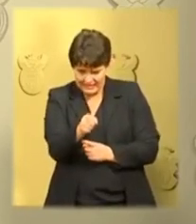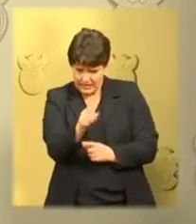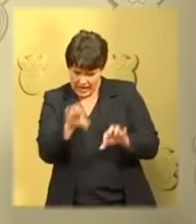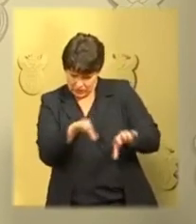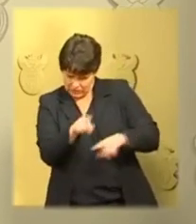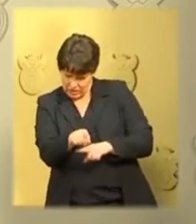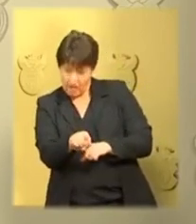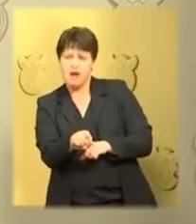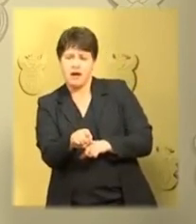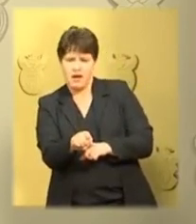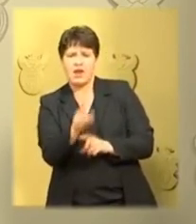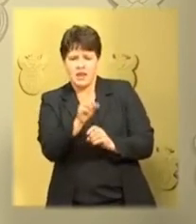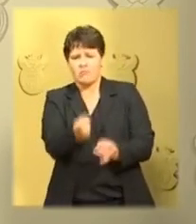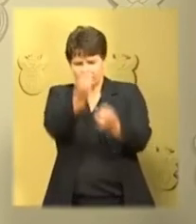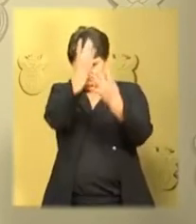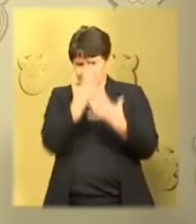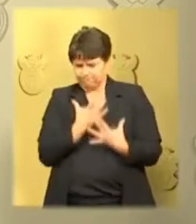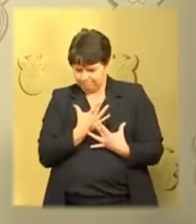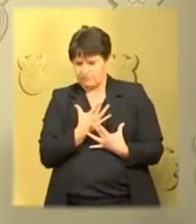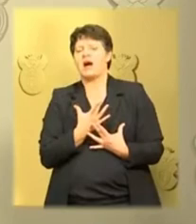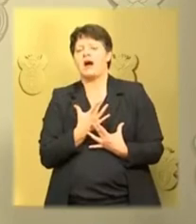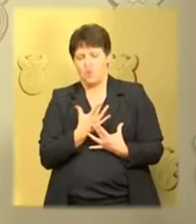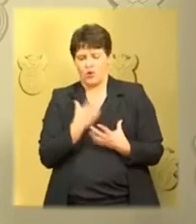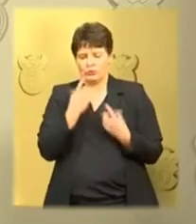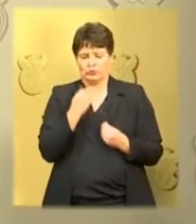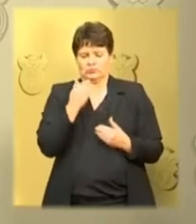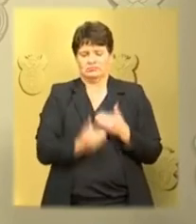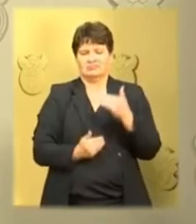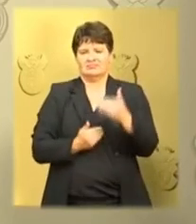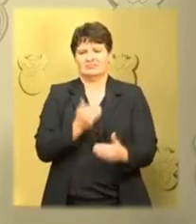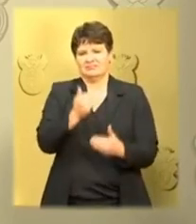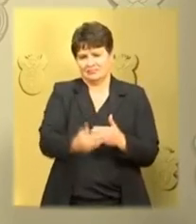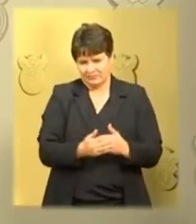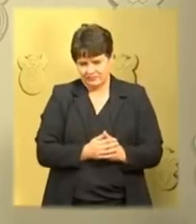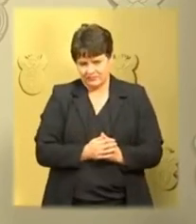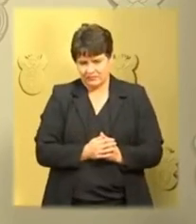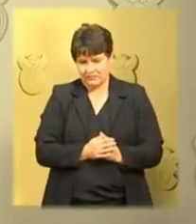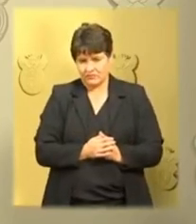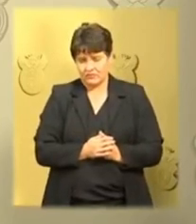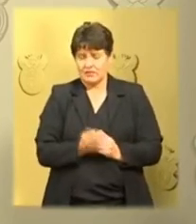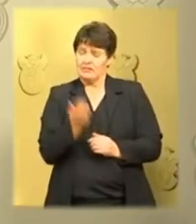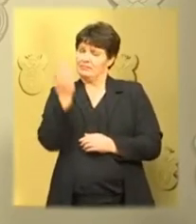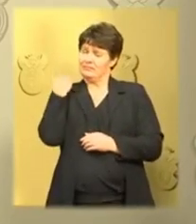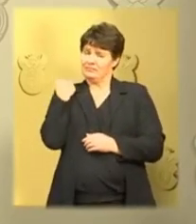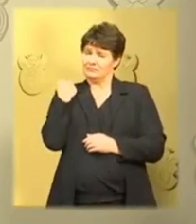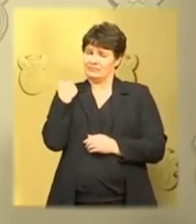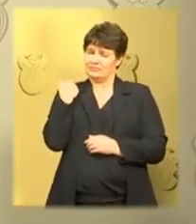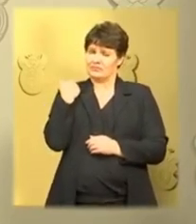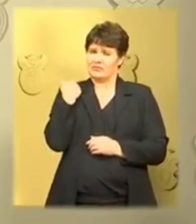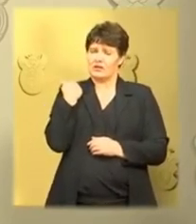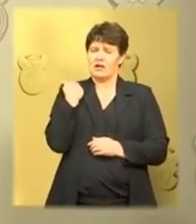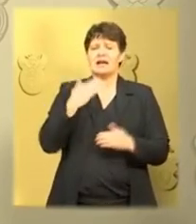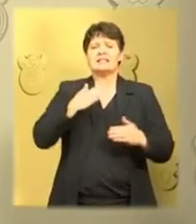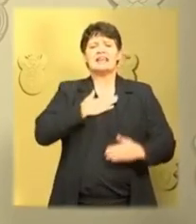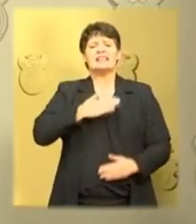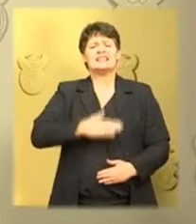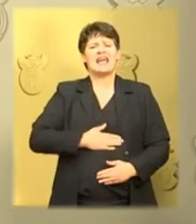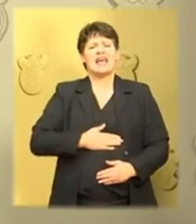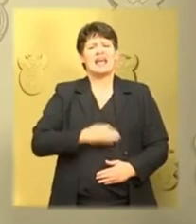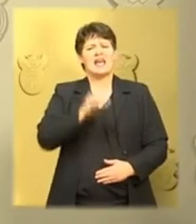From the moment we declared the coronavirus pandemic to be a national disaster on Sunday,